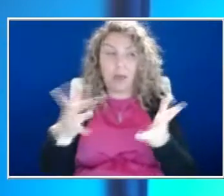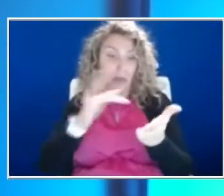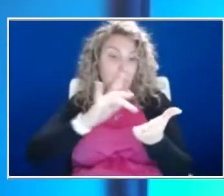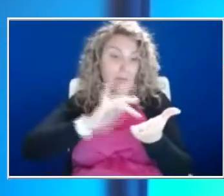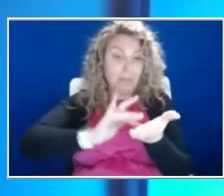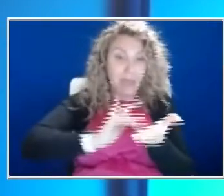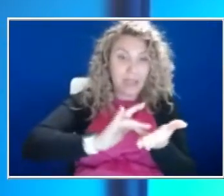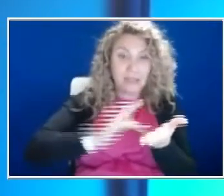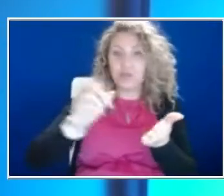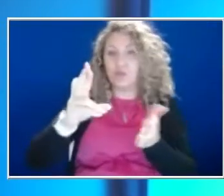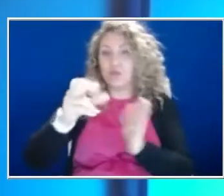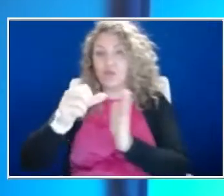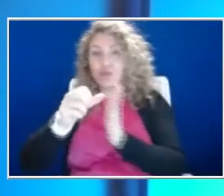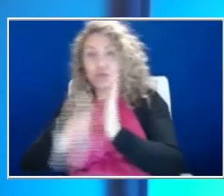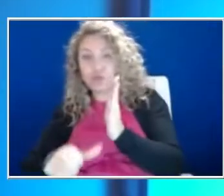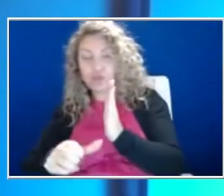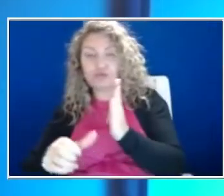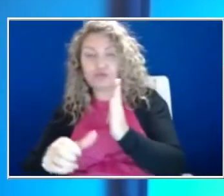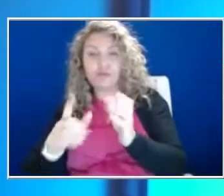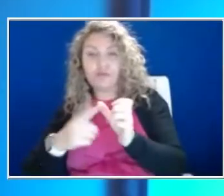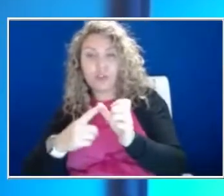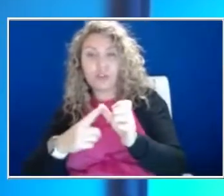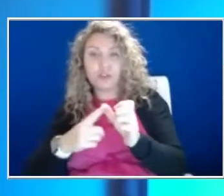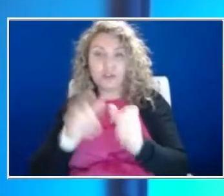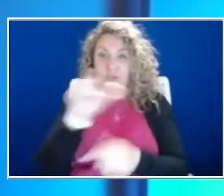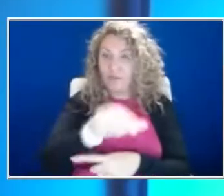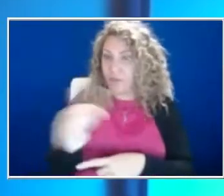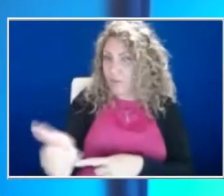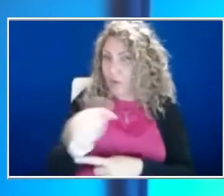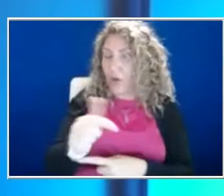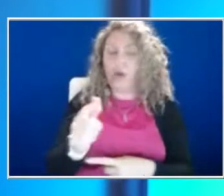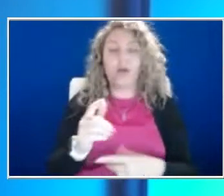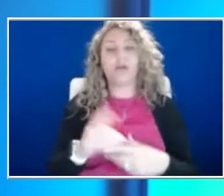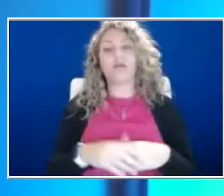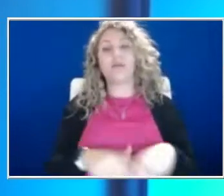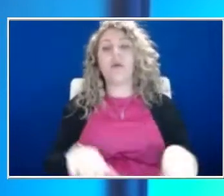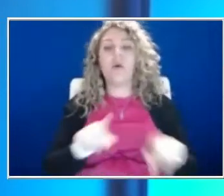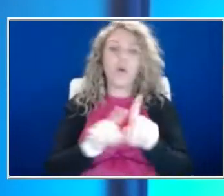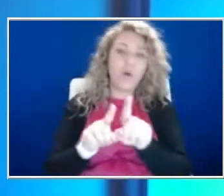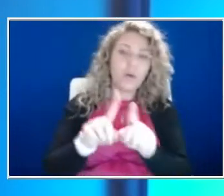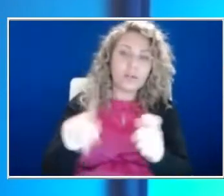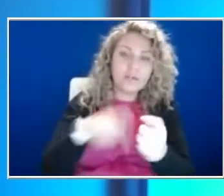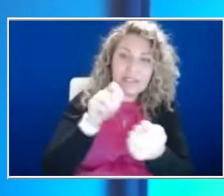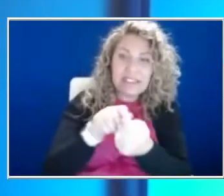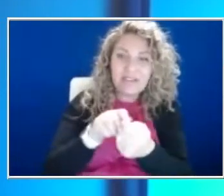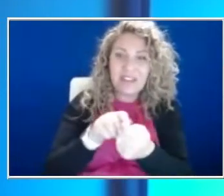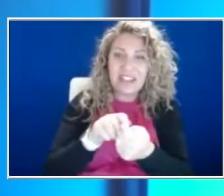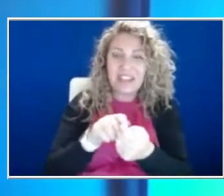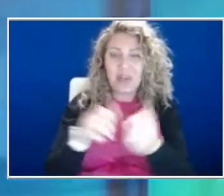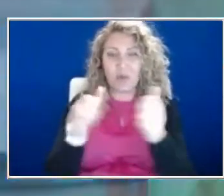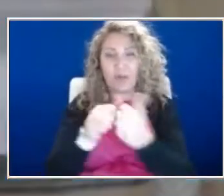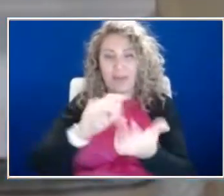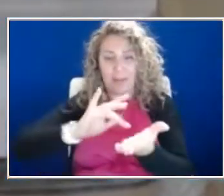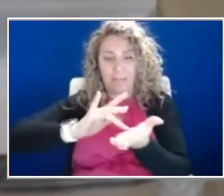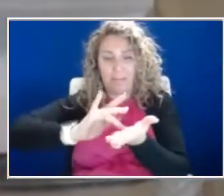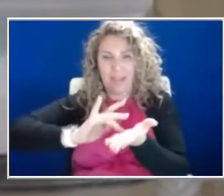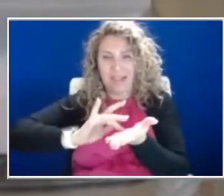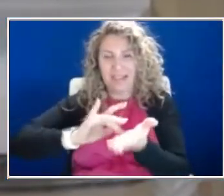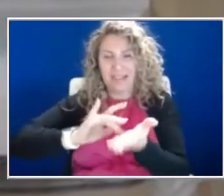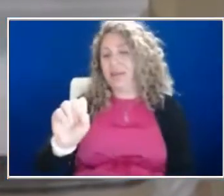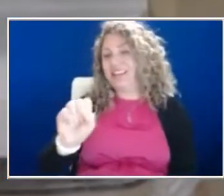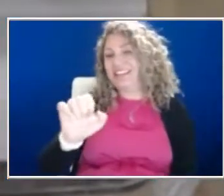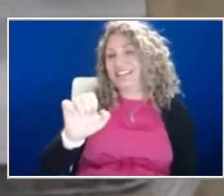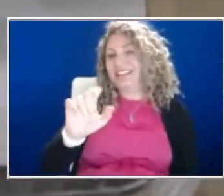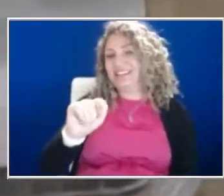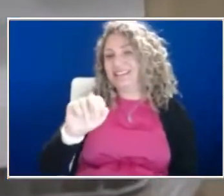surgical local side first? But also the specifics in particular on the medical, the systemic therapy side. That